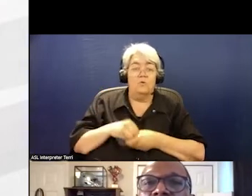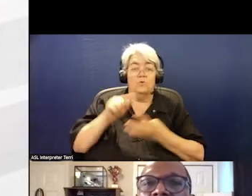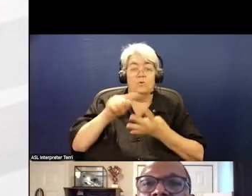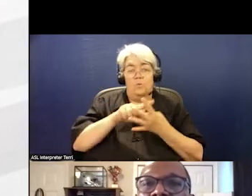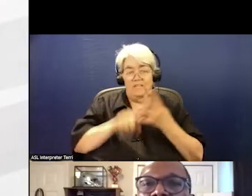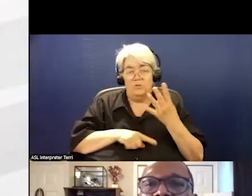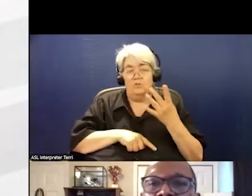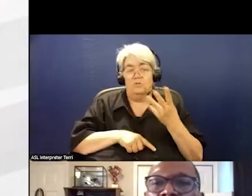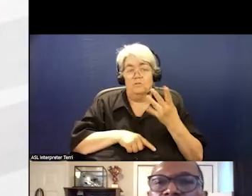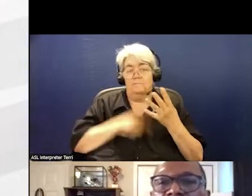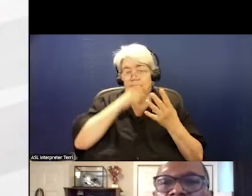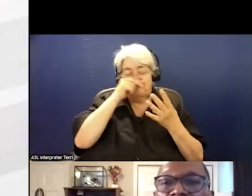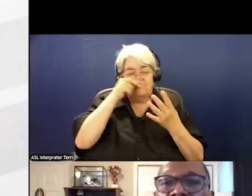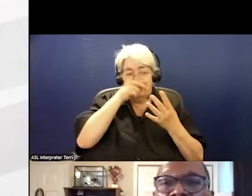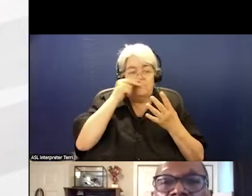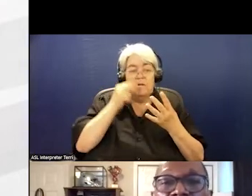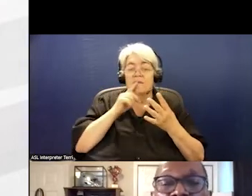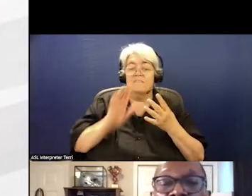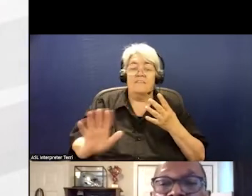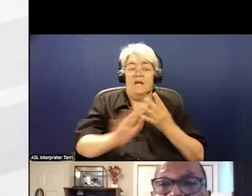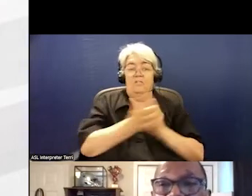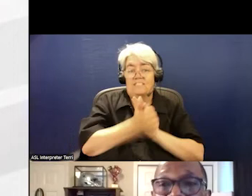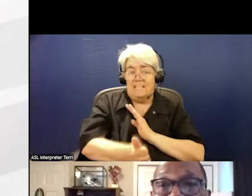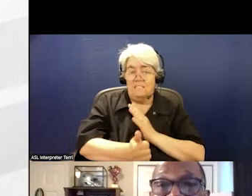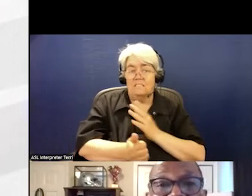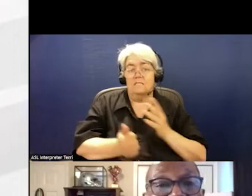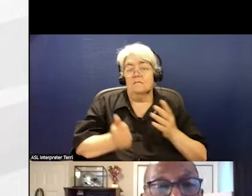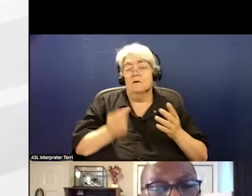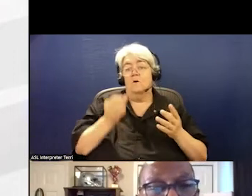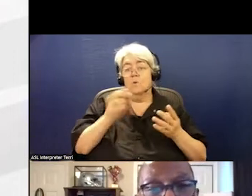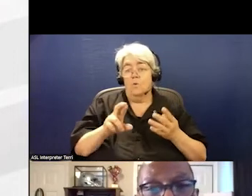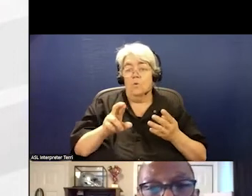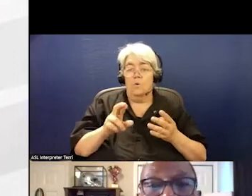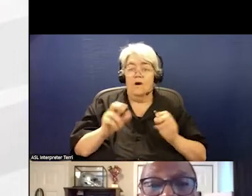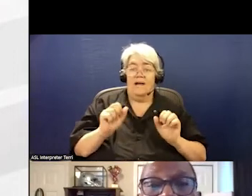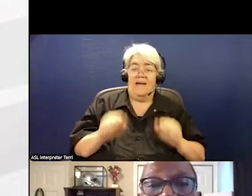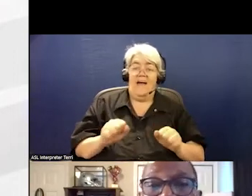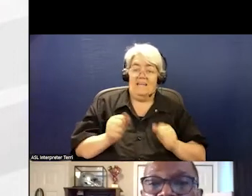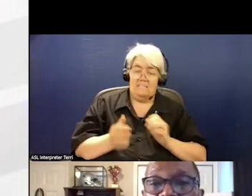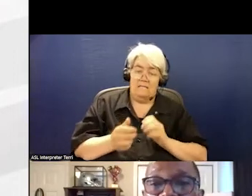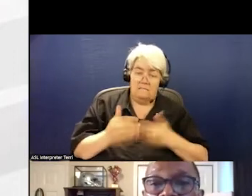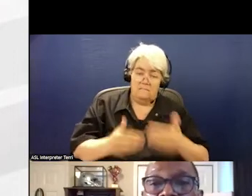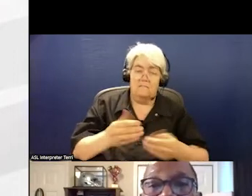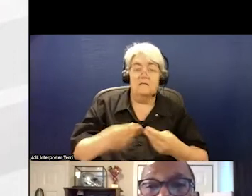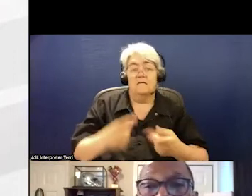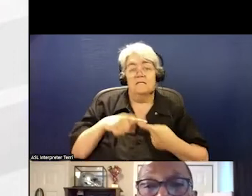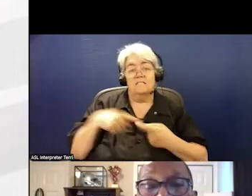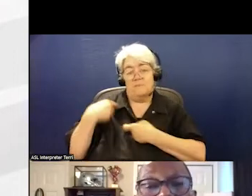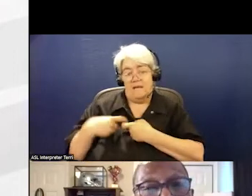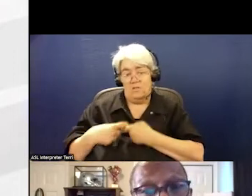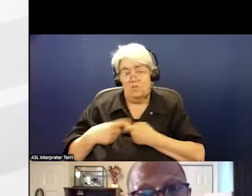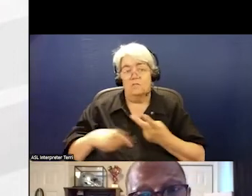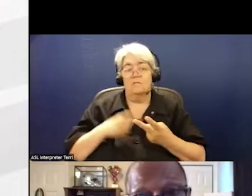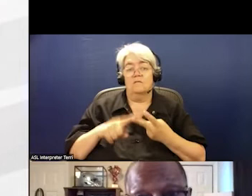following capabilities and or assets? Your options are A, Spanish speaking,